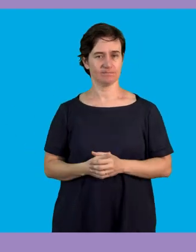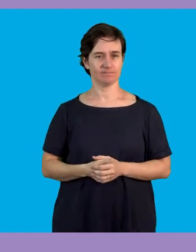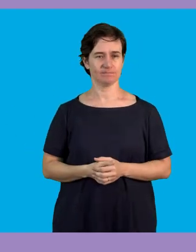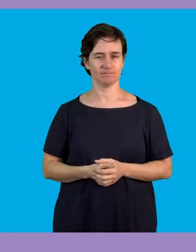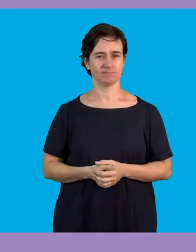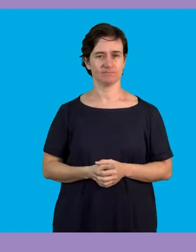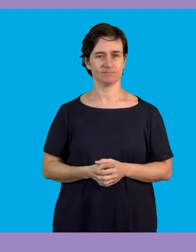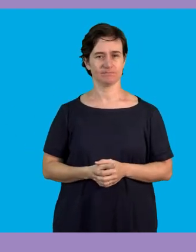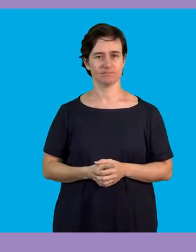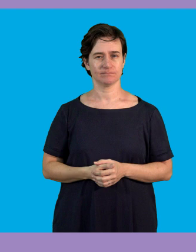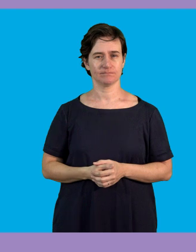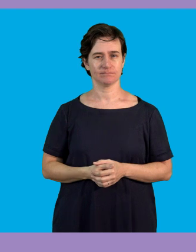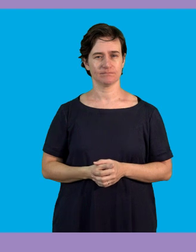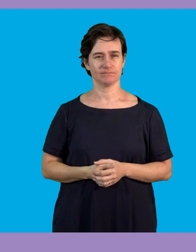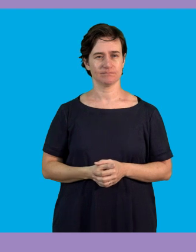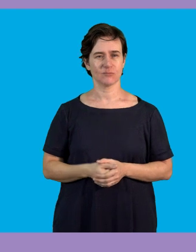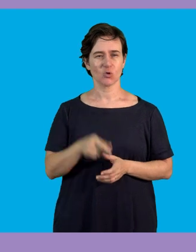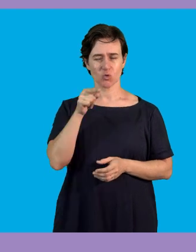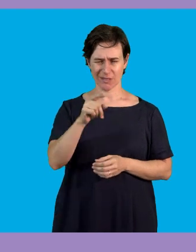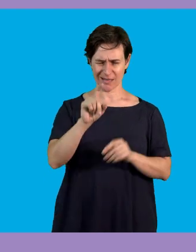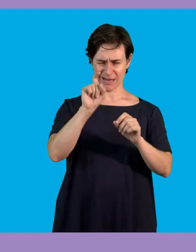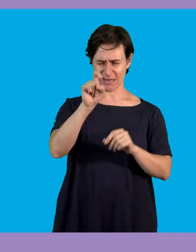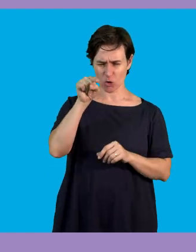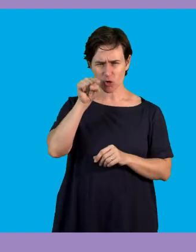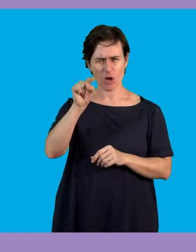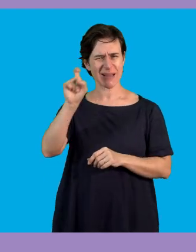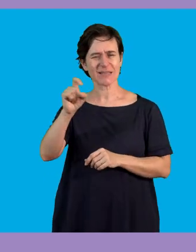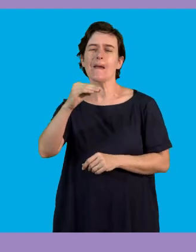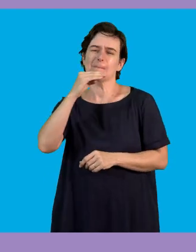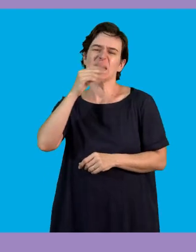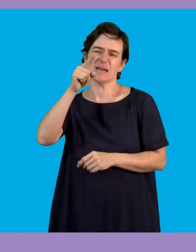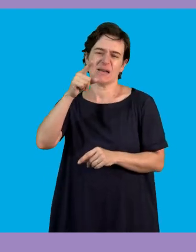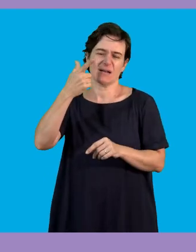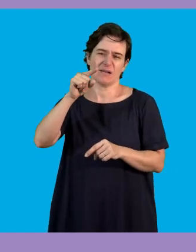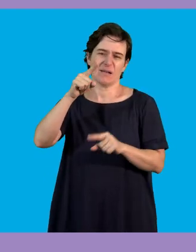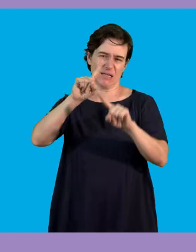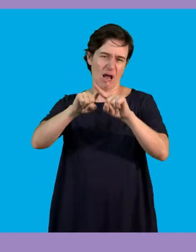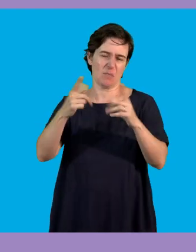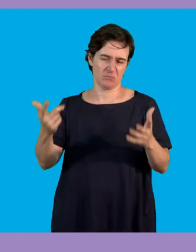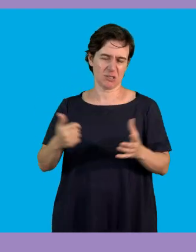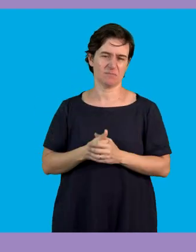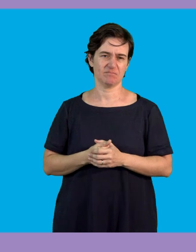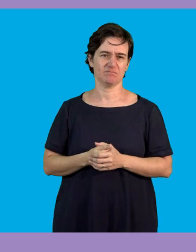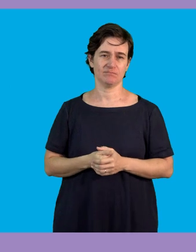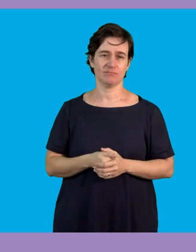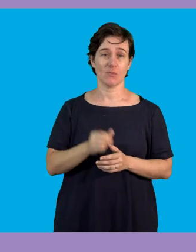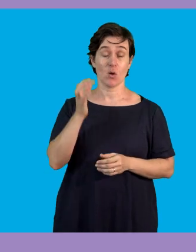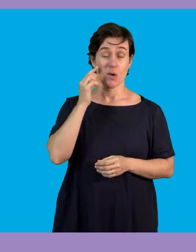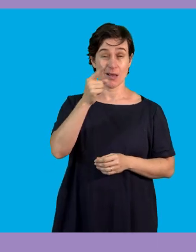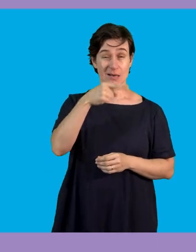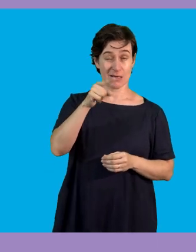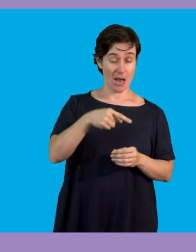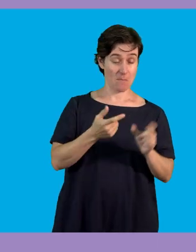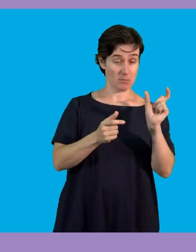x. That dot in between represents a multiplication sign. When multiplying